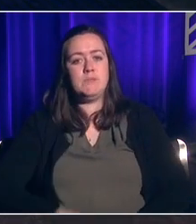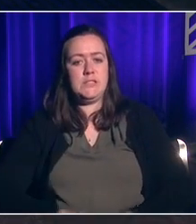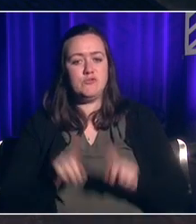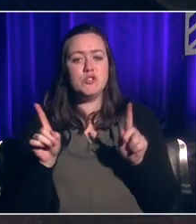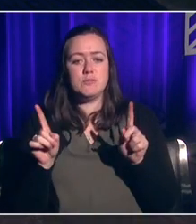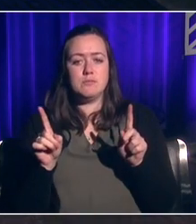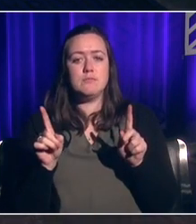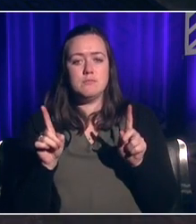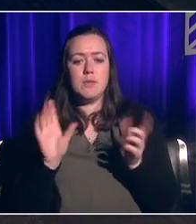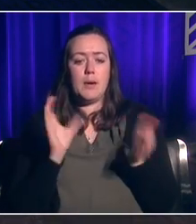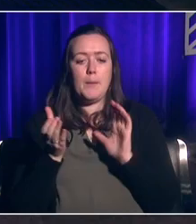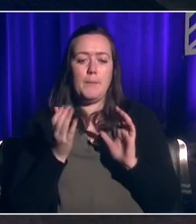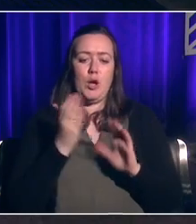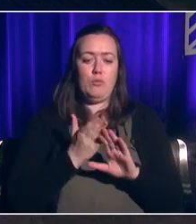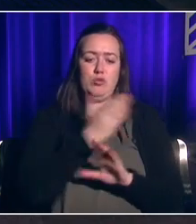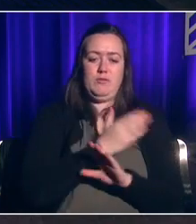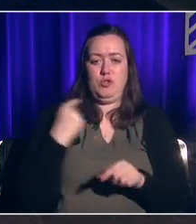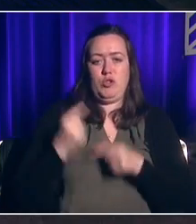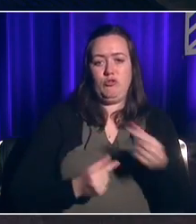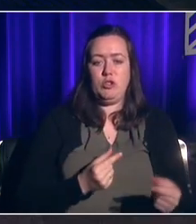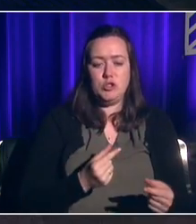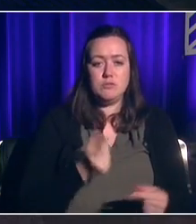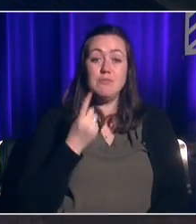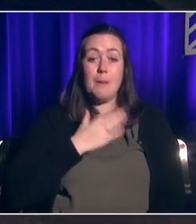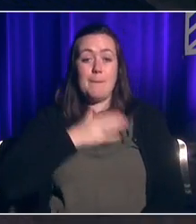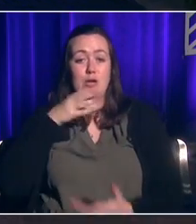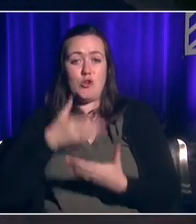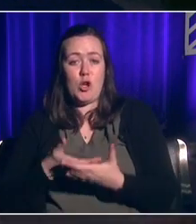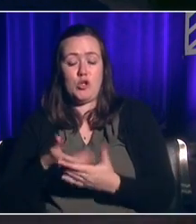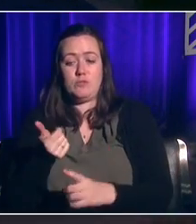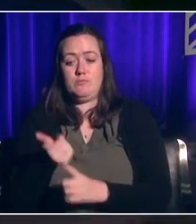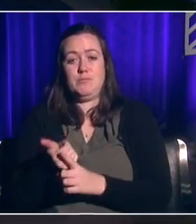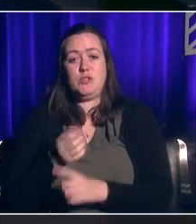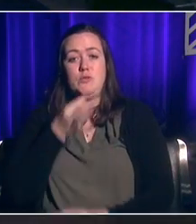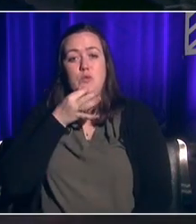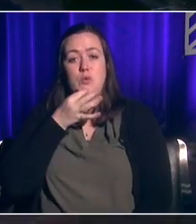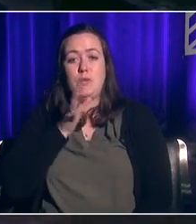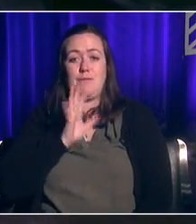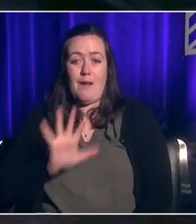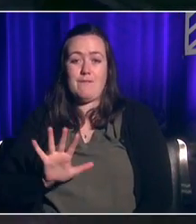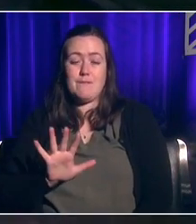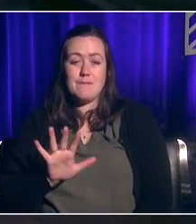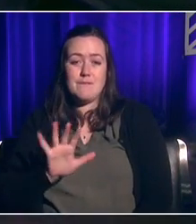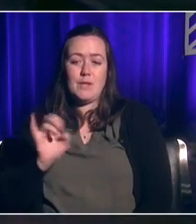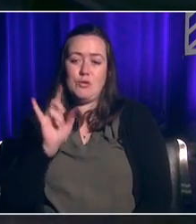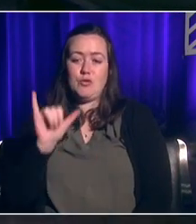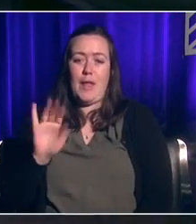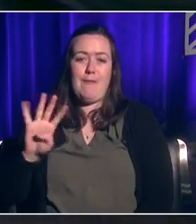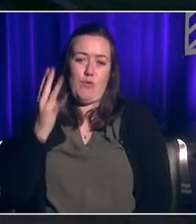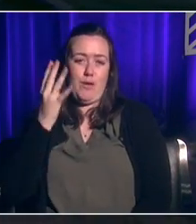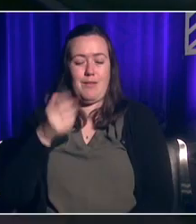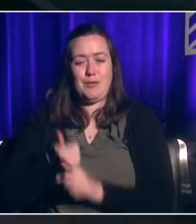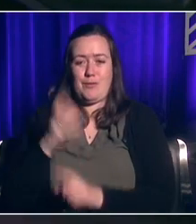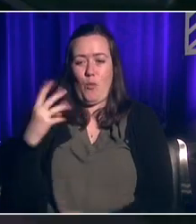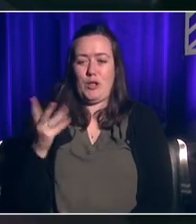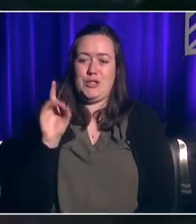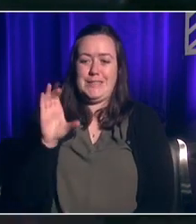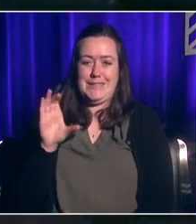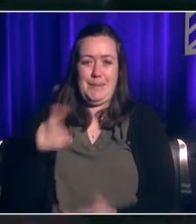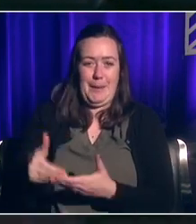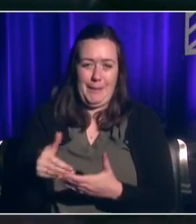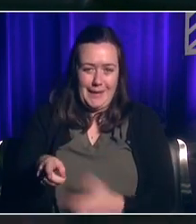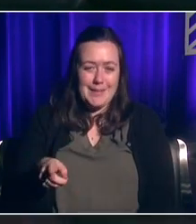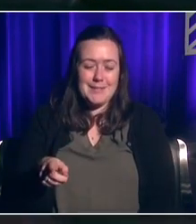a generation ago. My daughter is going to be five years old on the 4th of July. She's a Washington, D.C. baby and speaks English with a very